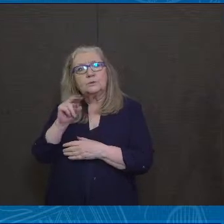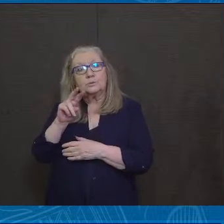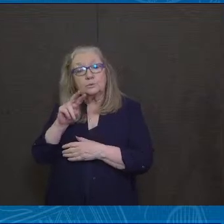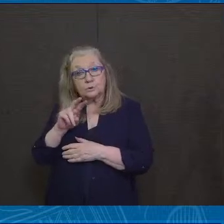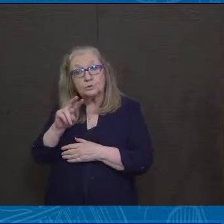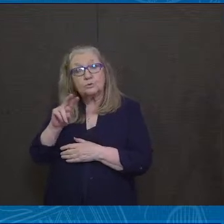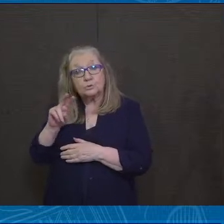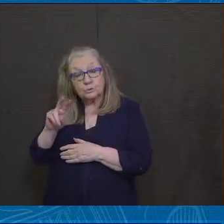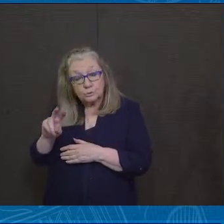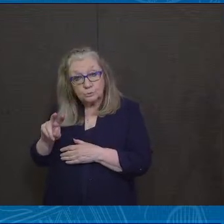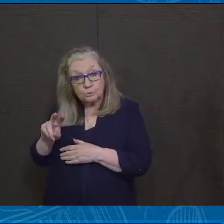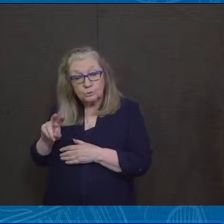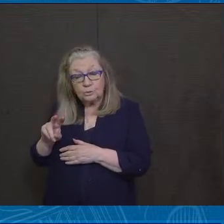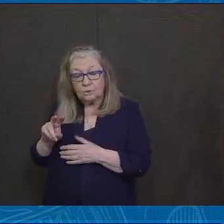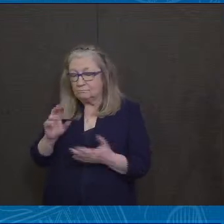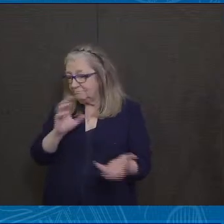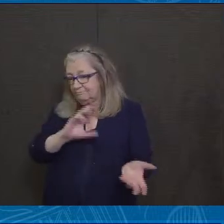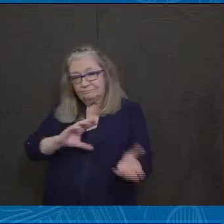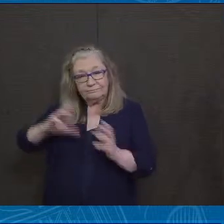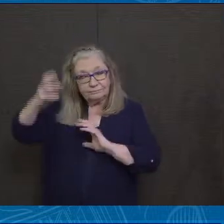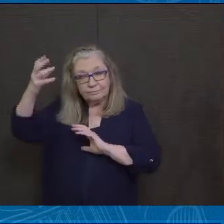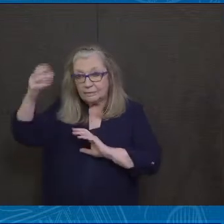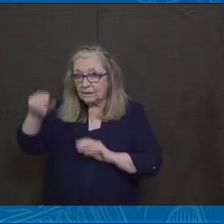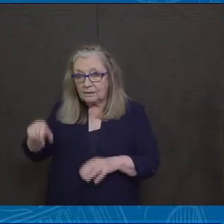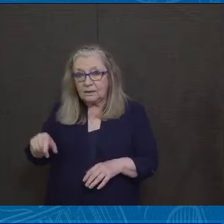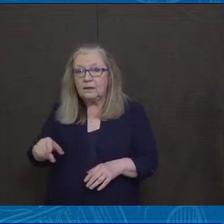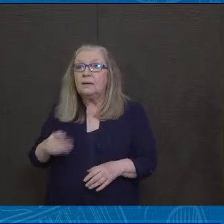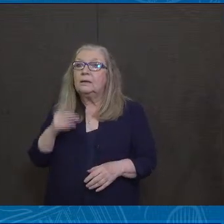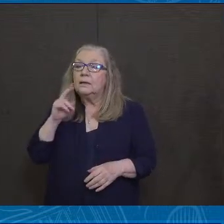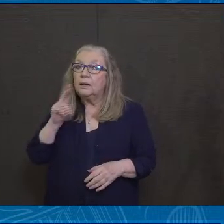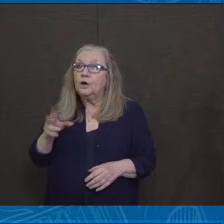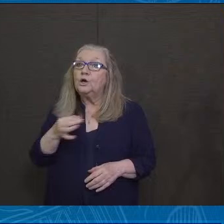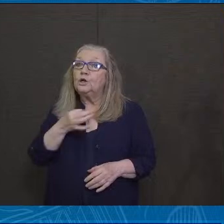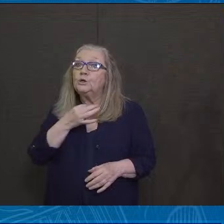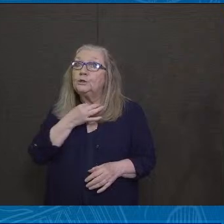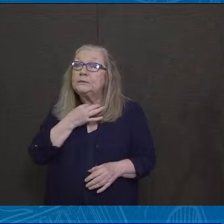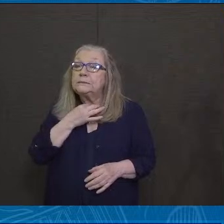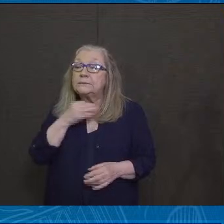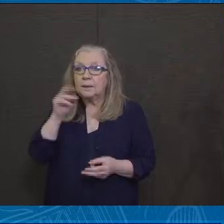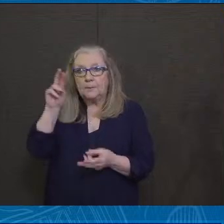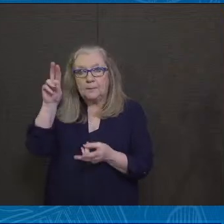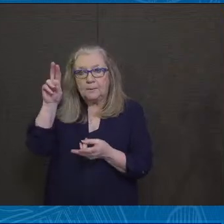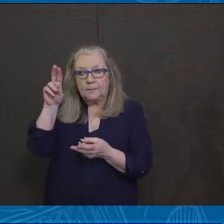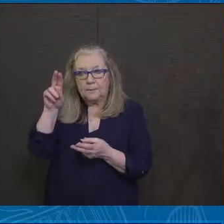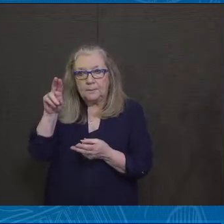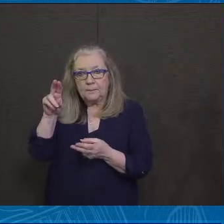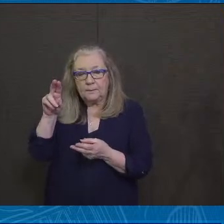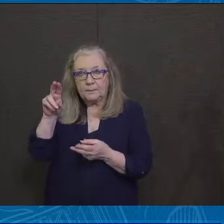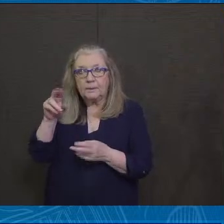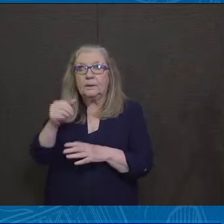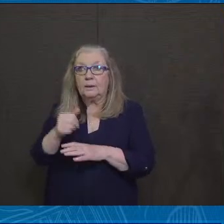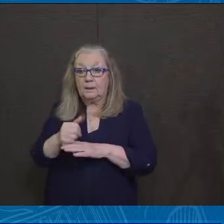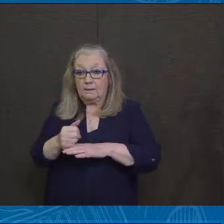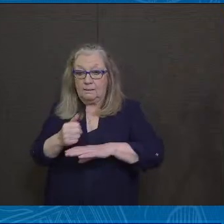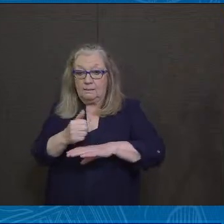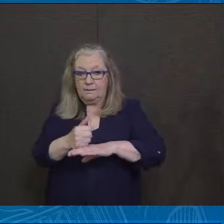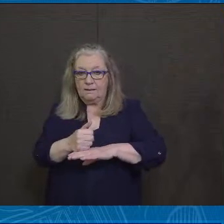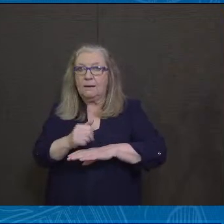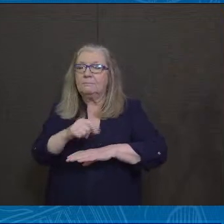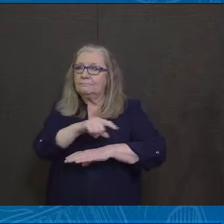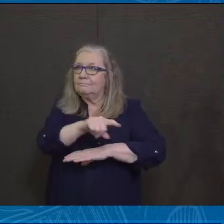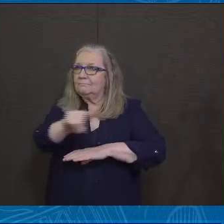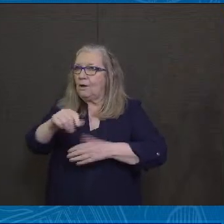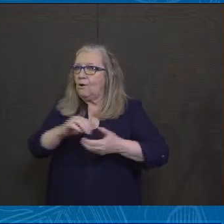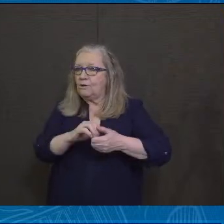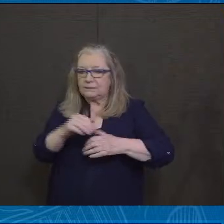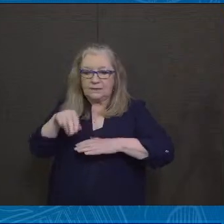Community Disaster Risk Reduction Resource Center has been set up for this organization,